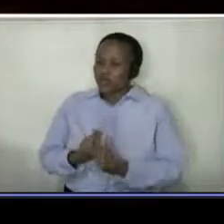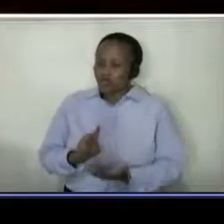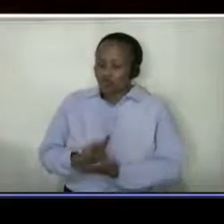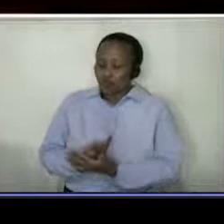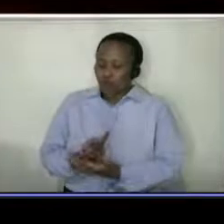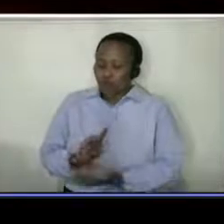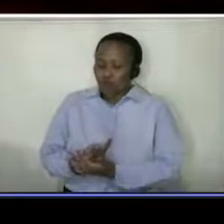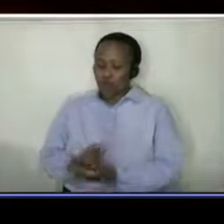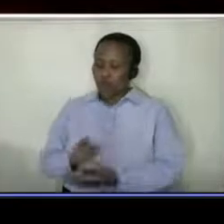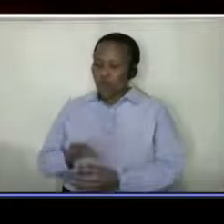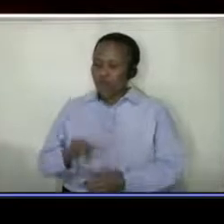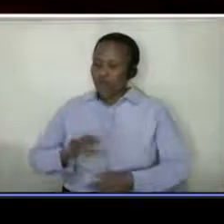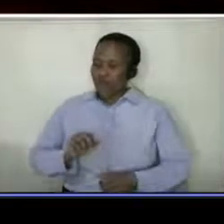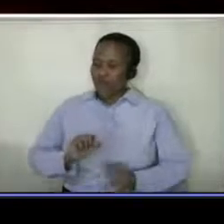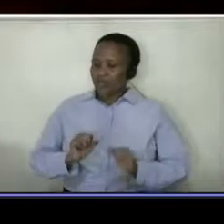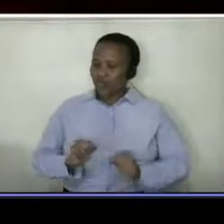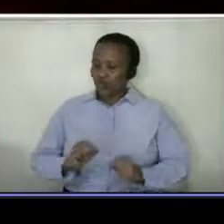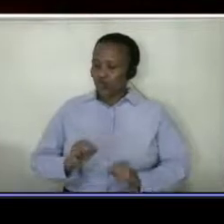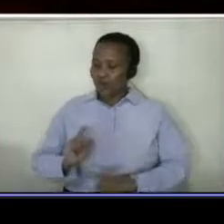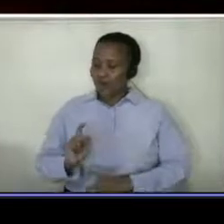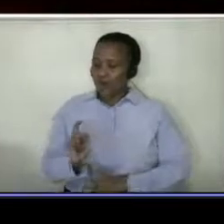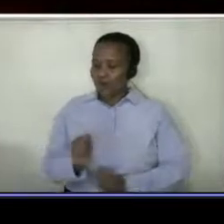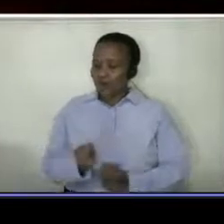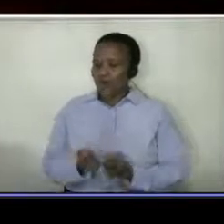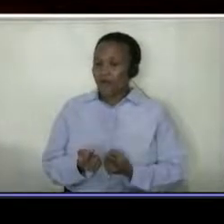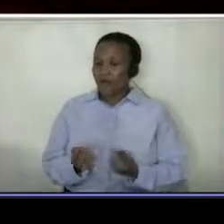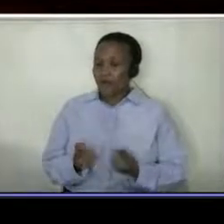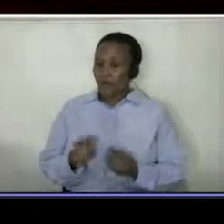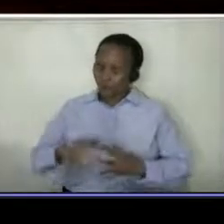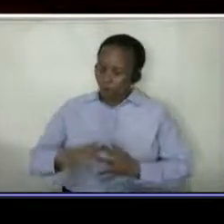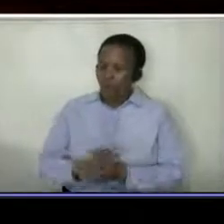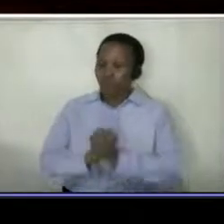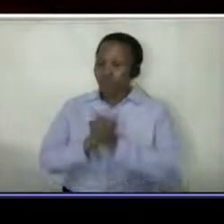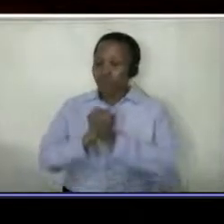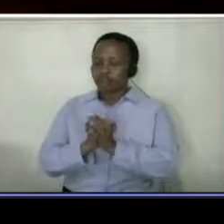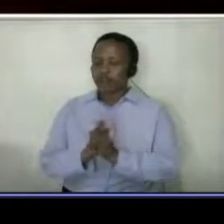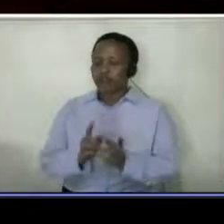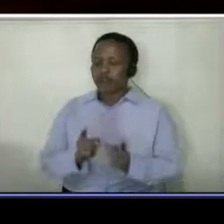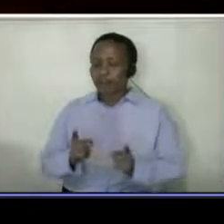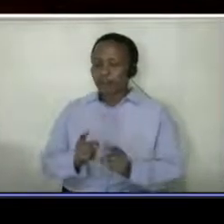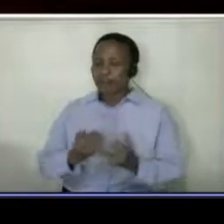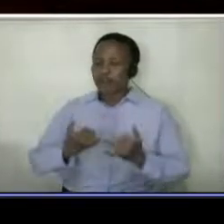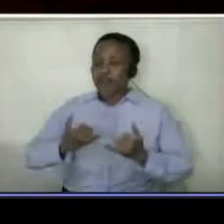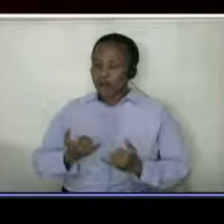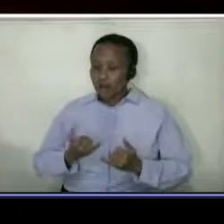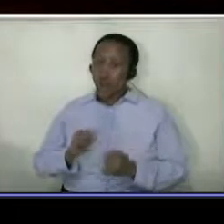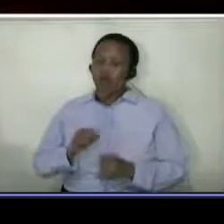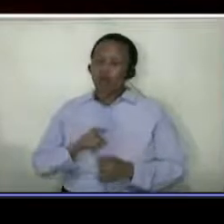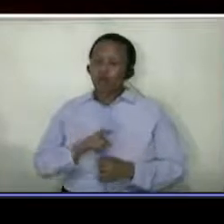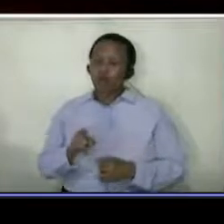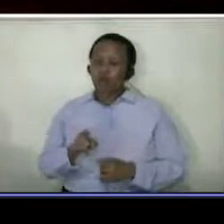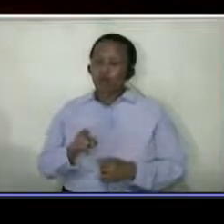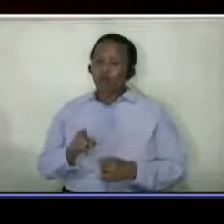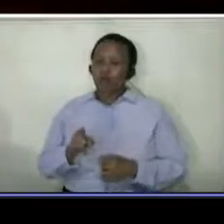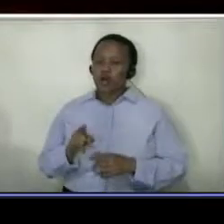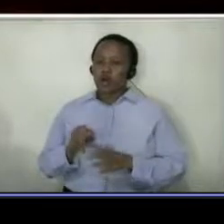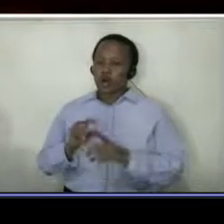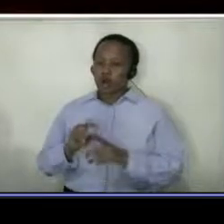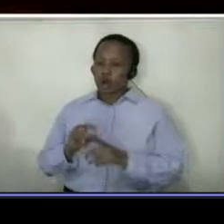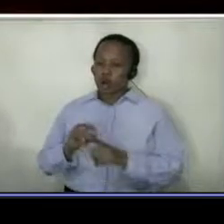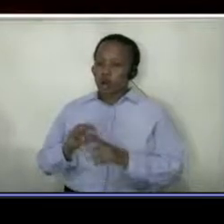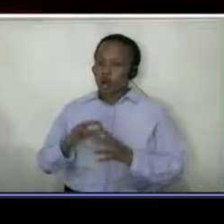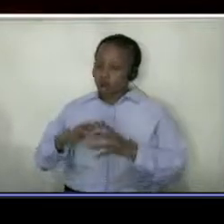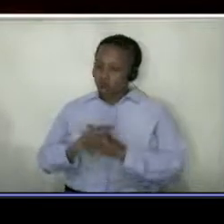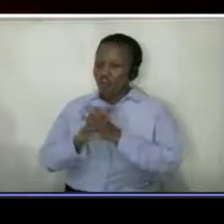absent. Mhlonishwa Somlomo. Lapho KwaZulu-Natal awasebenzi ama coalition, ikakhulukazi komasipala abaphethwe